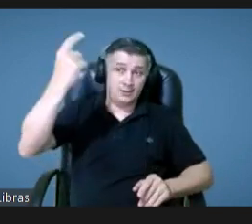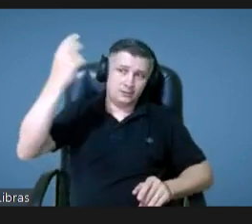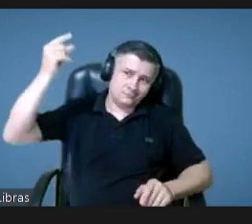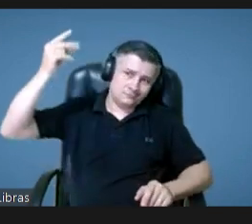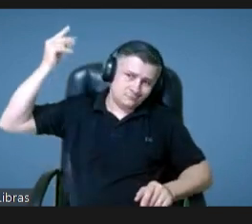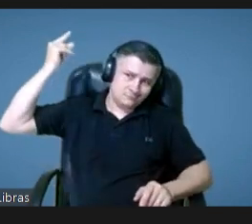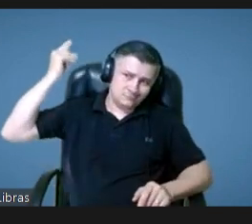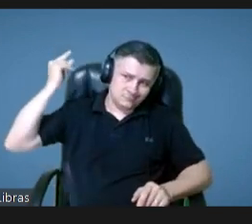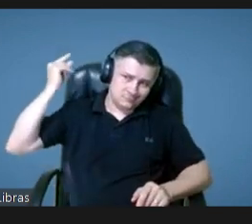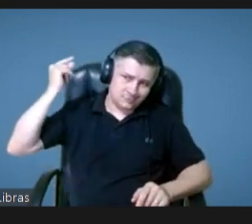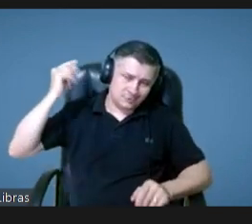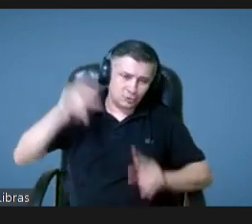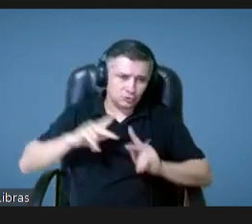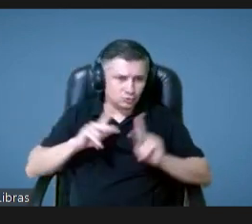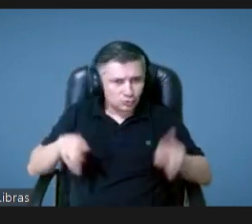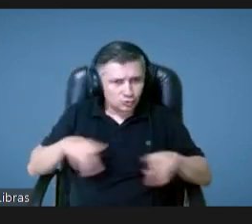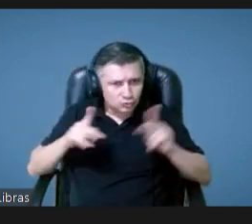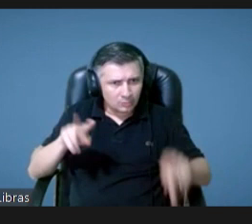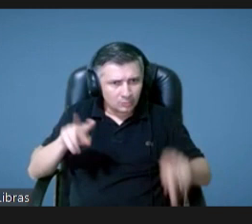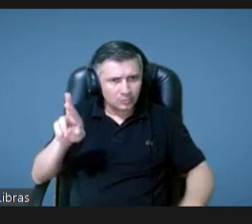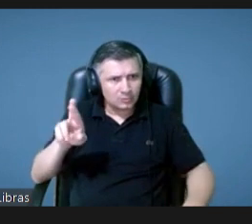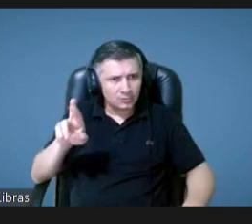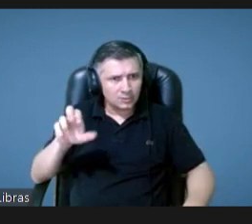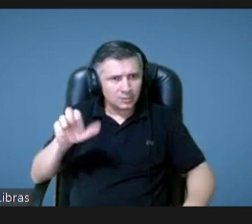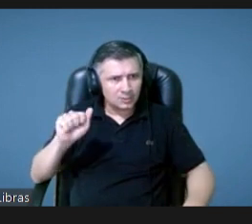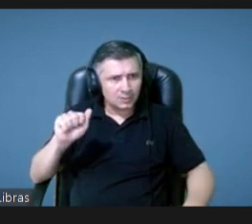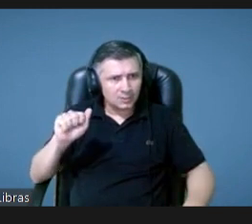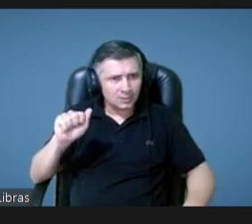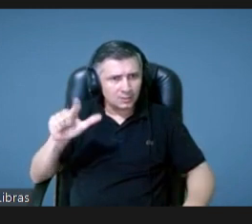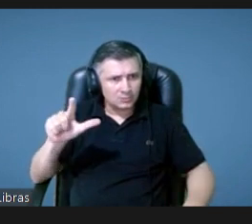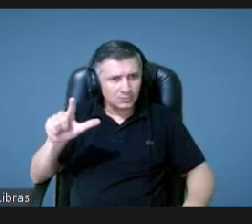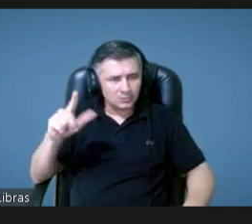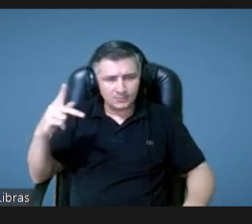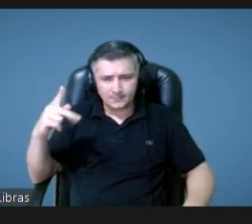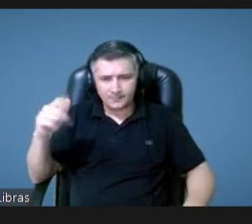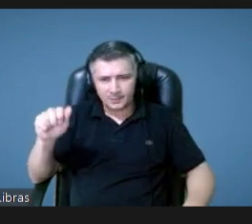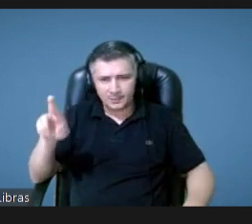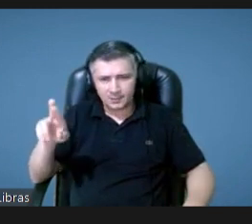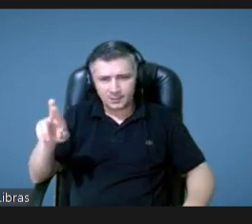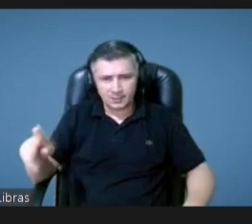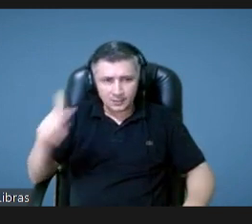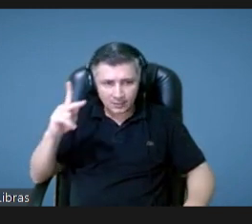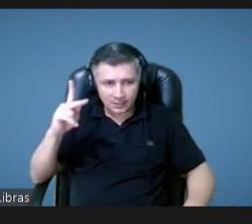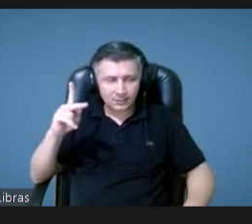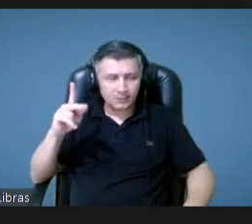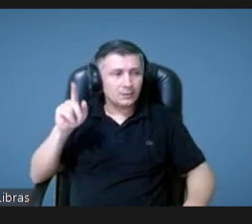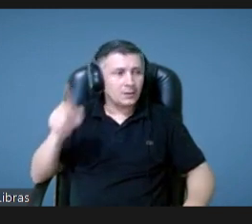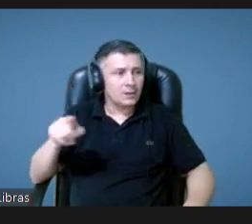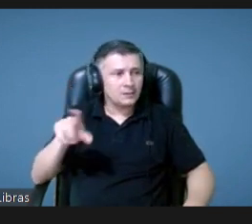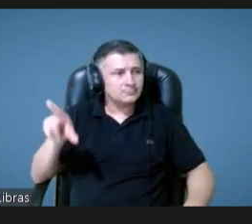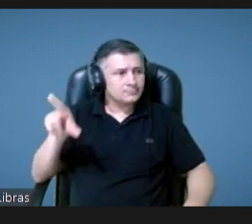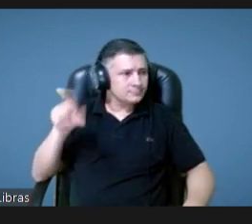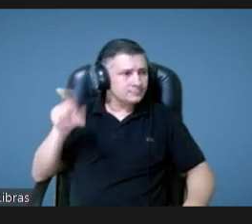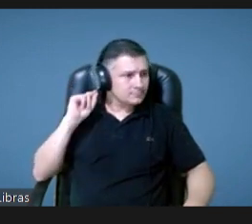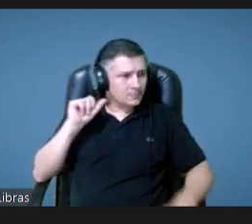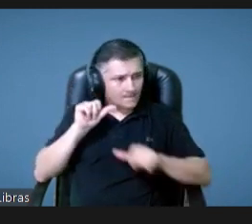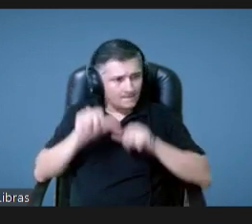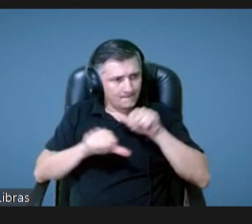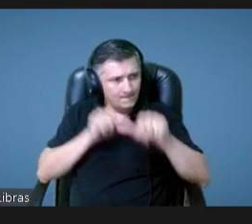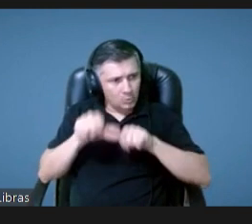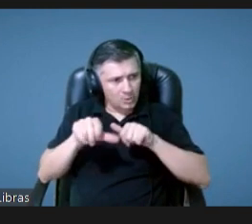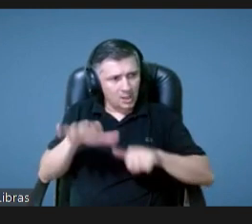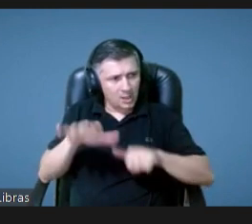the project that we had designed in the past, the Real Parque shopping, we